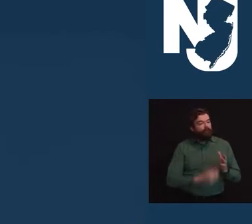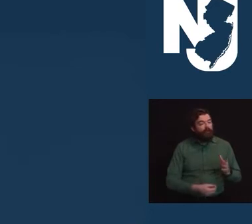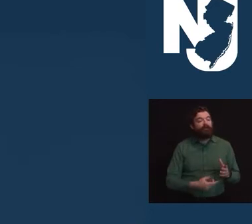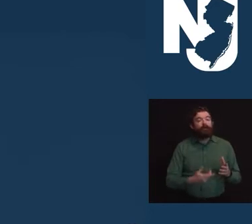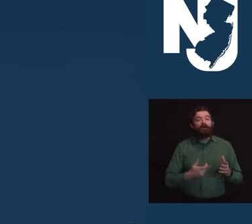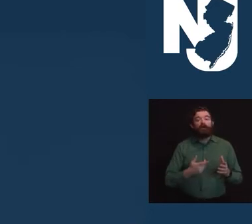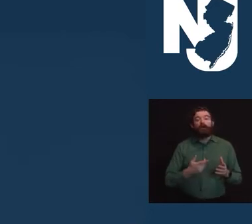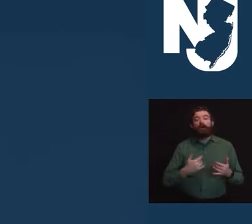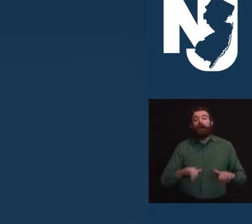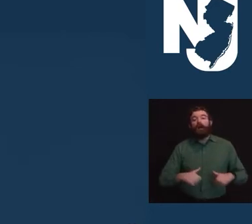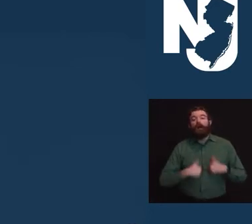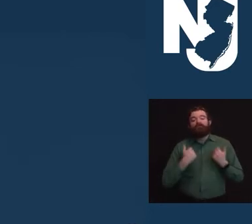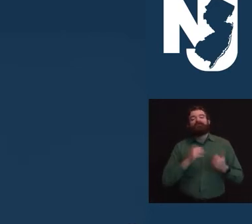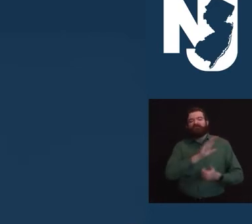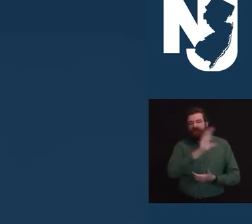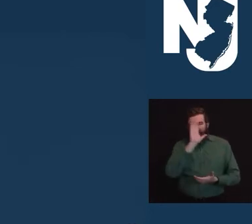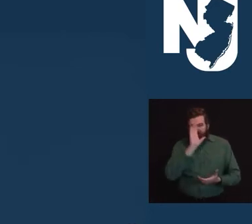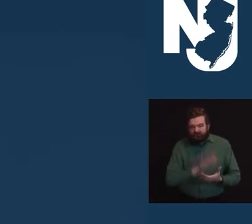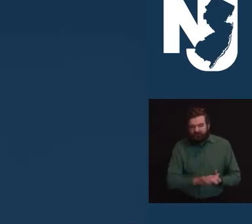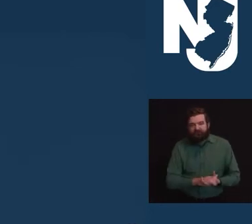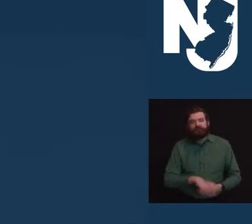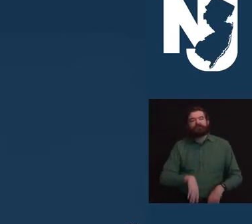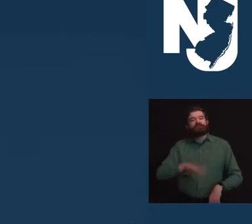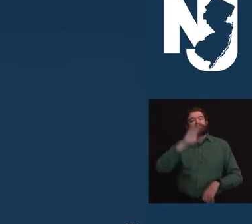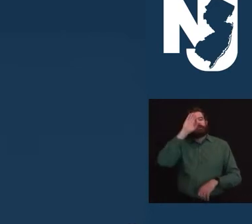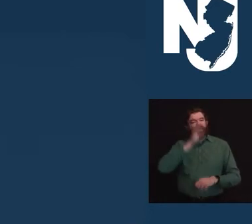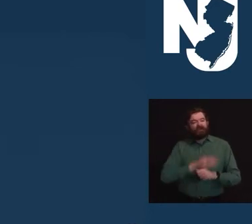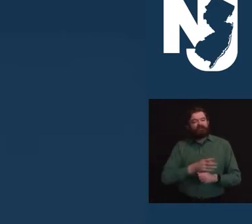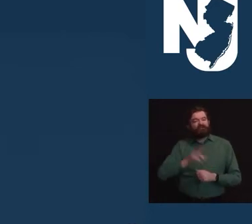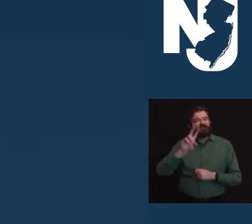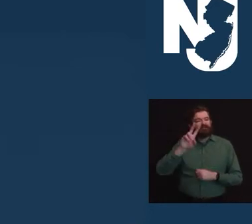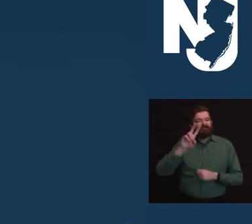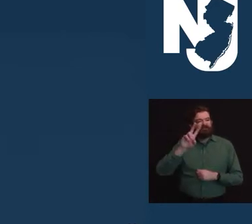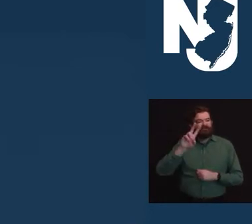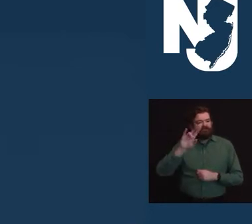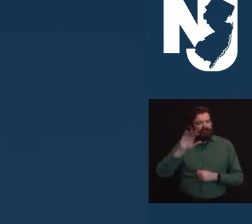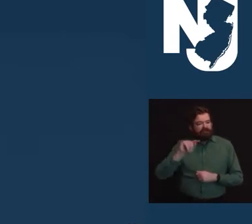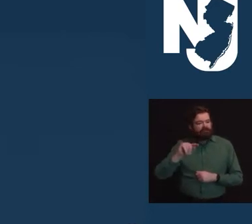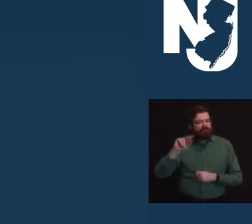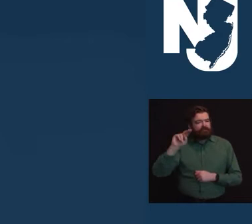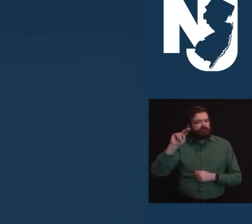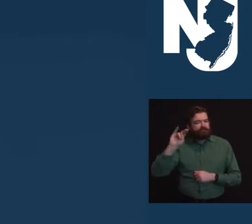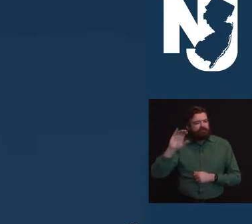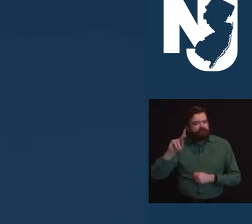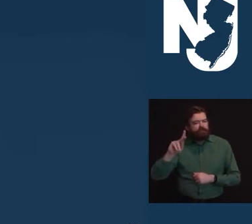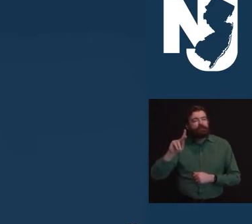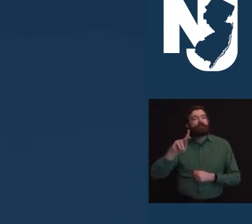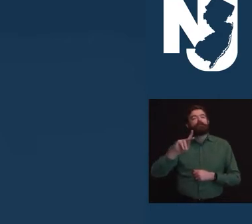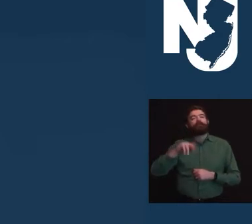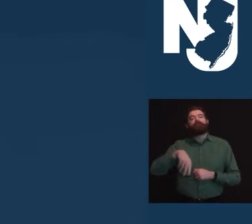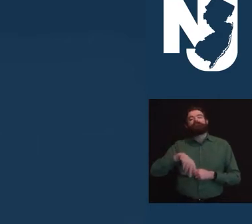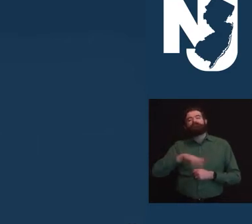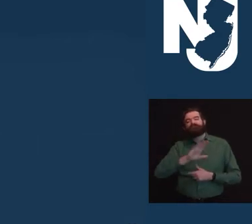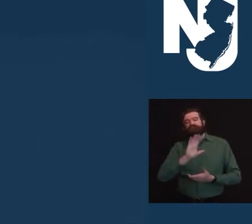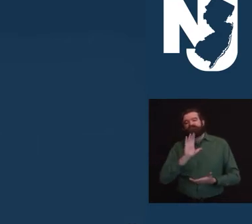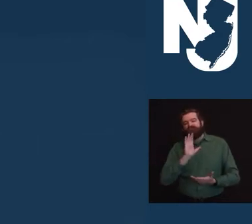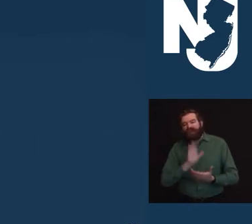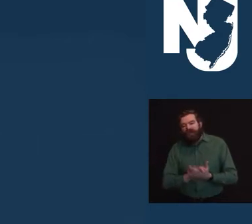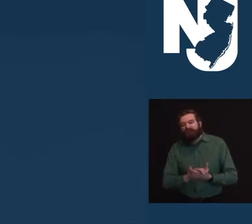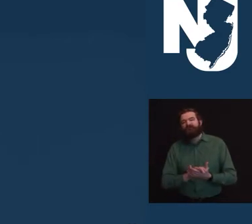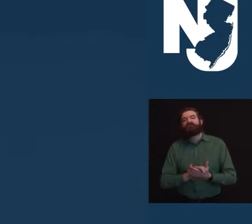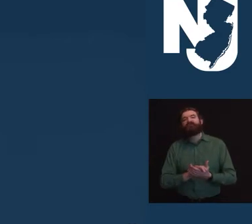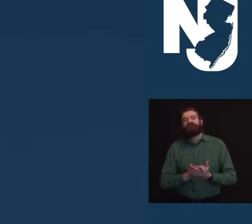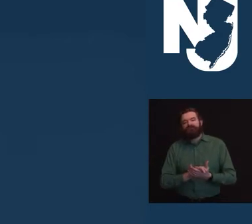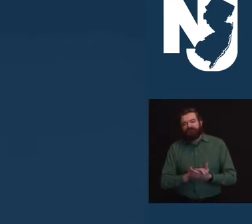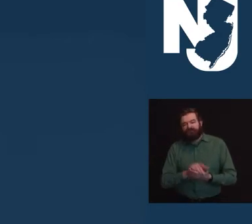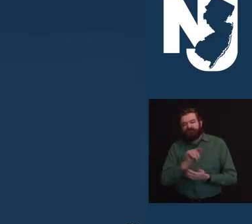I had the great honor of speaking with Vin on Wednesday, and Nicholas, and their wives, Concepcion and Nicole, respectively. She's survived by her